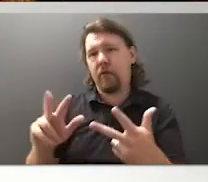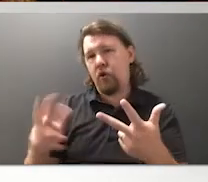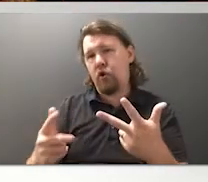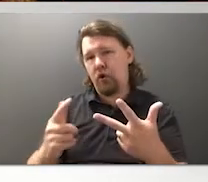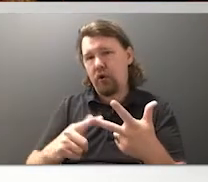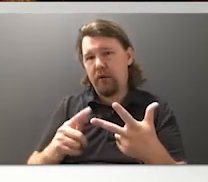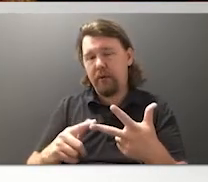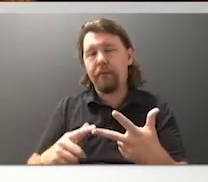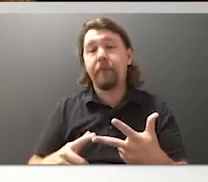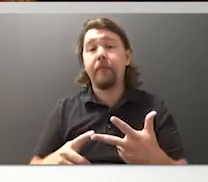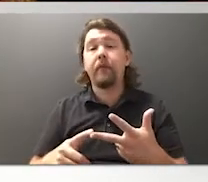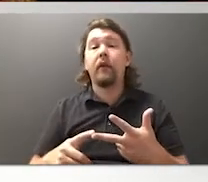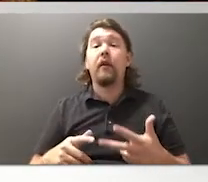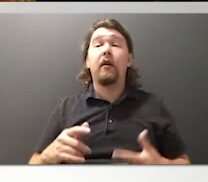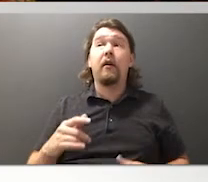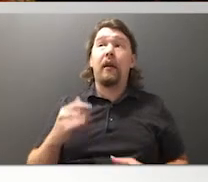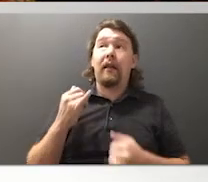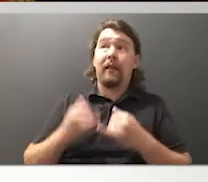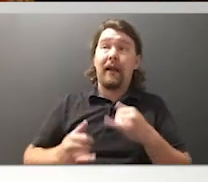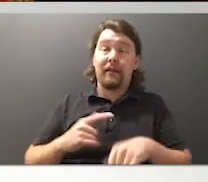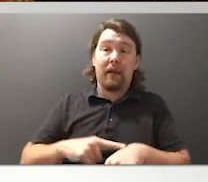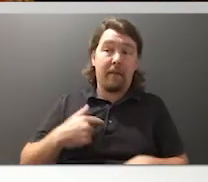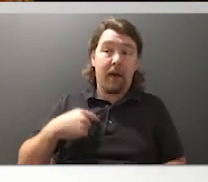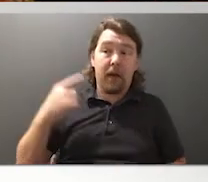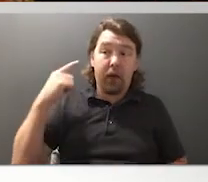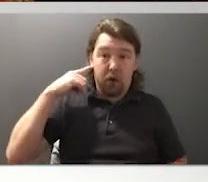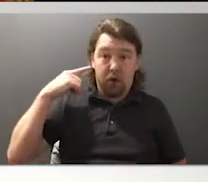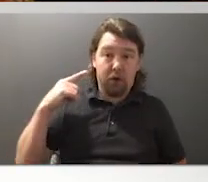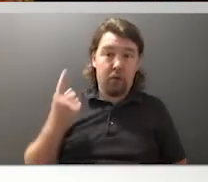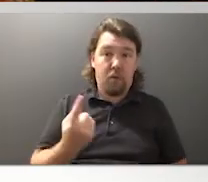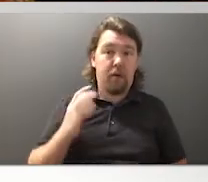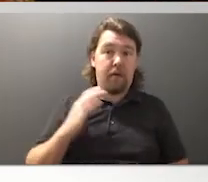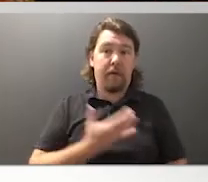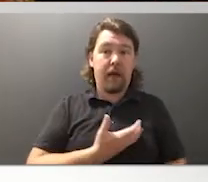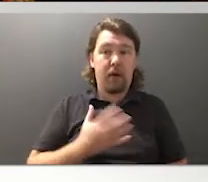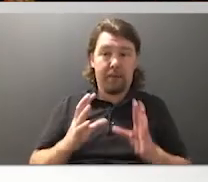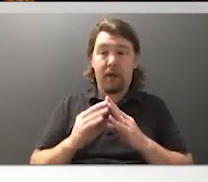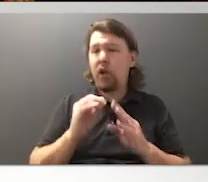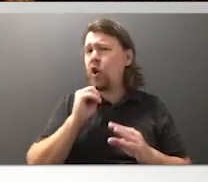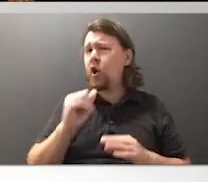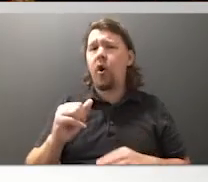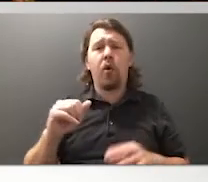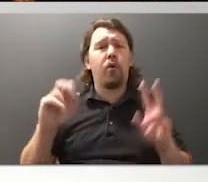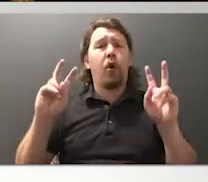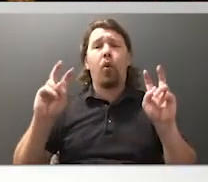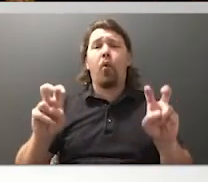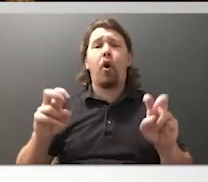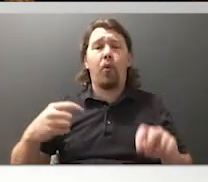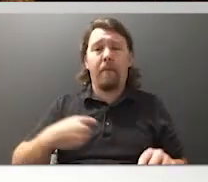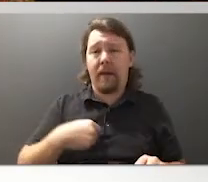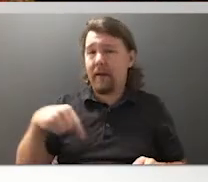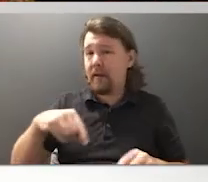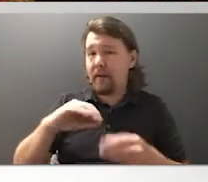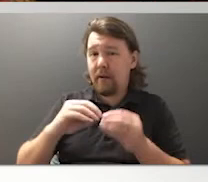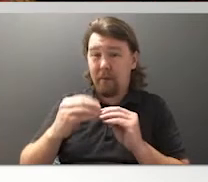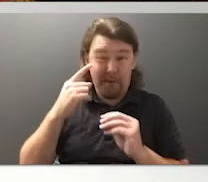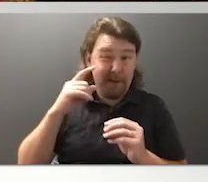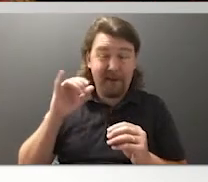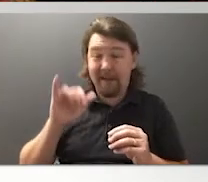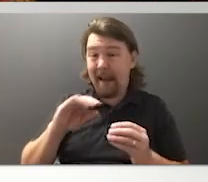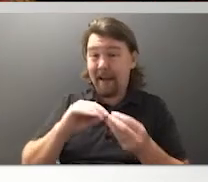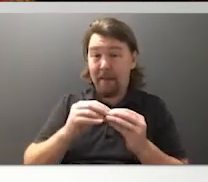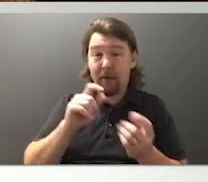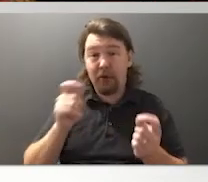The last I heard in one of our meetings, and do not quote me on this number because it changes when I